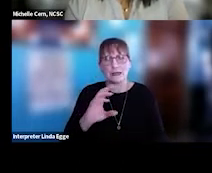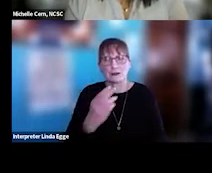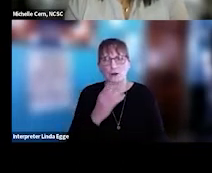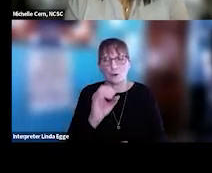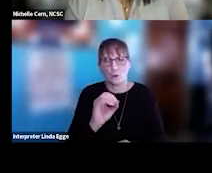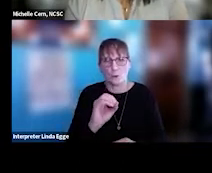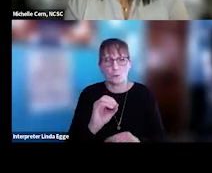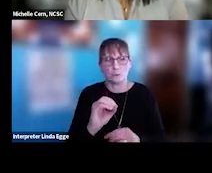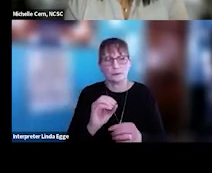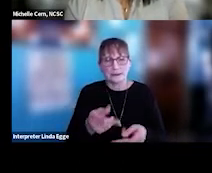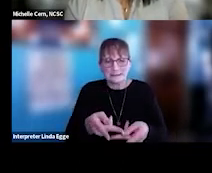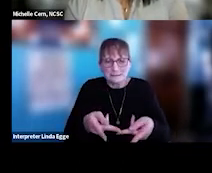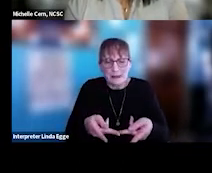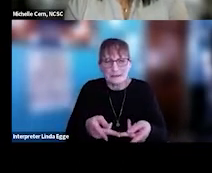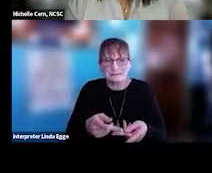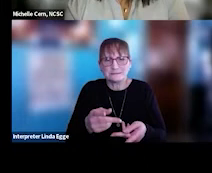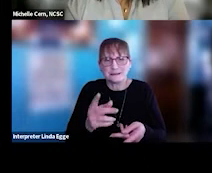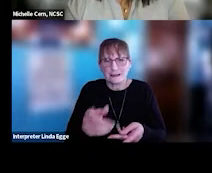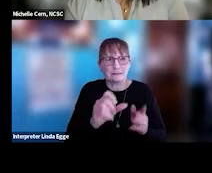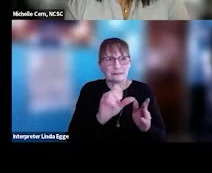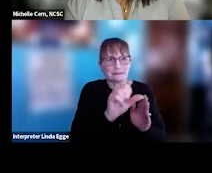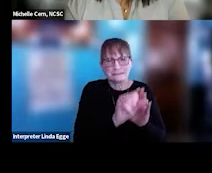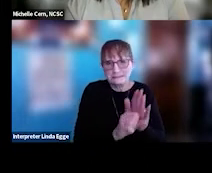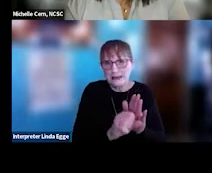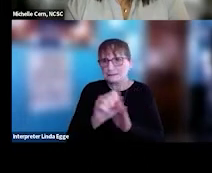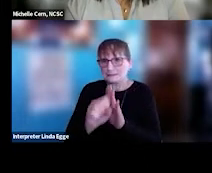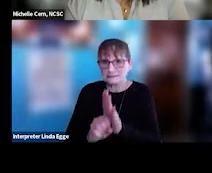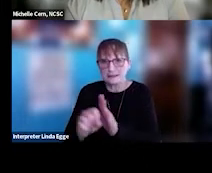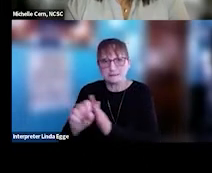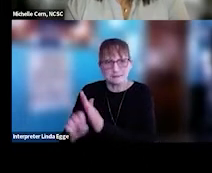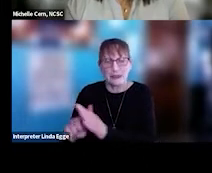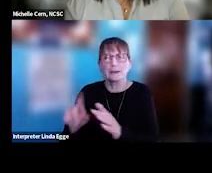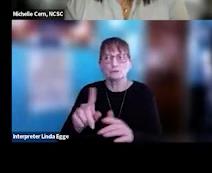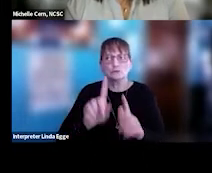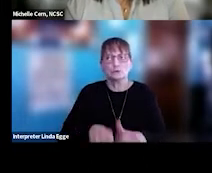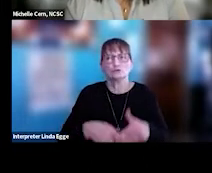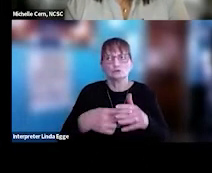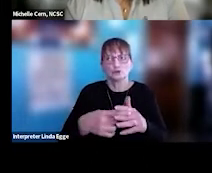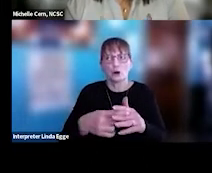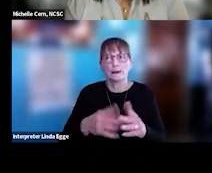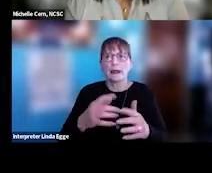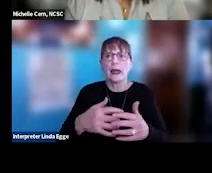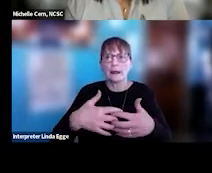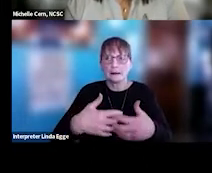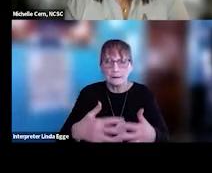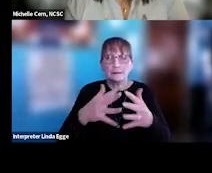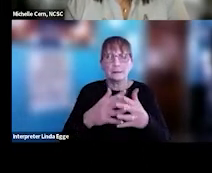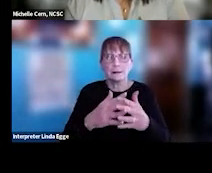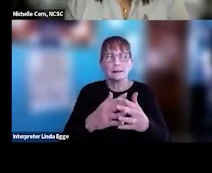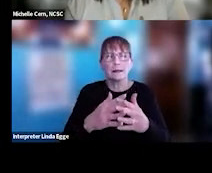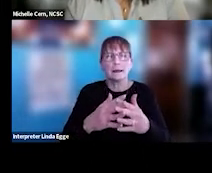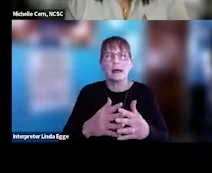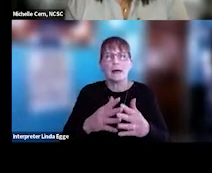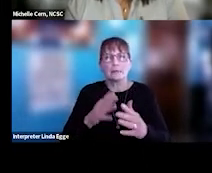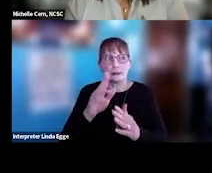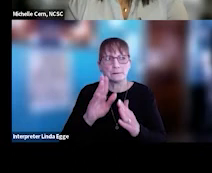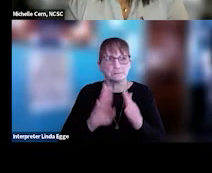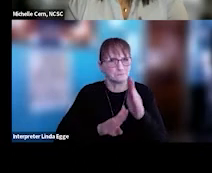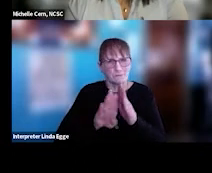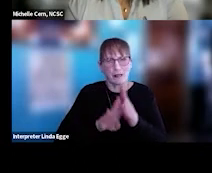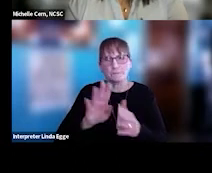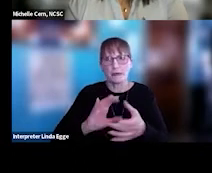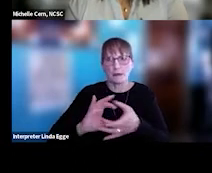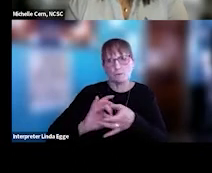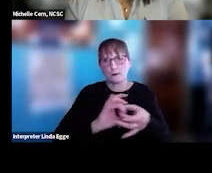each state, and collaborating with the state judiciary to execute and to begin build a relationship between these